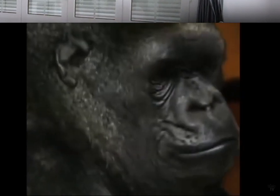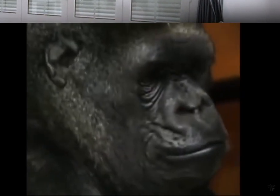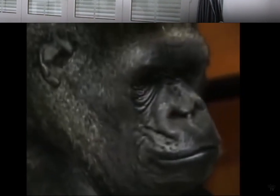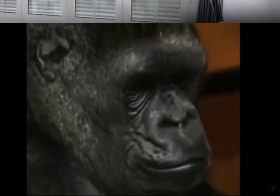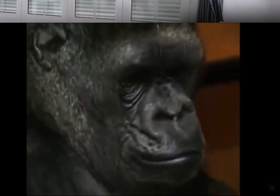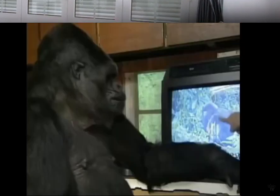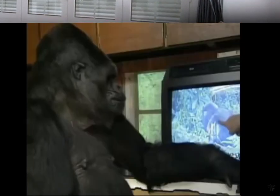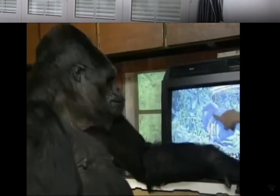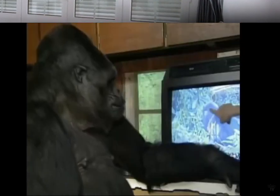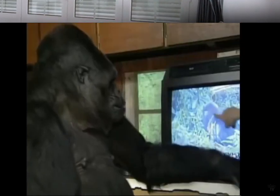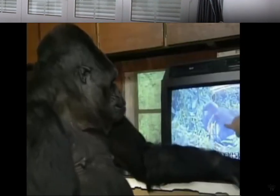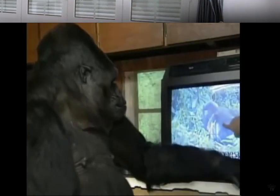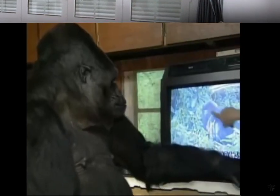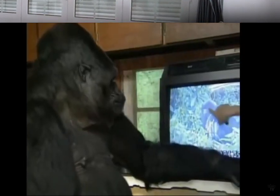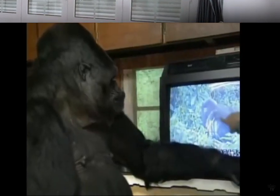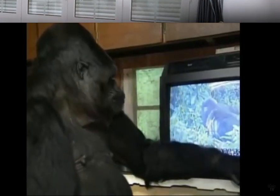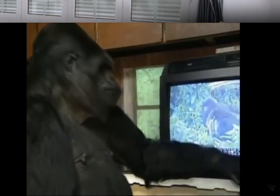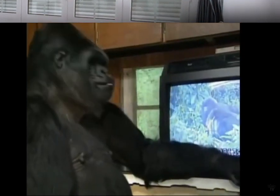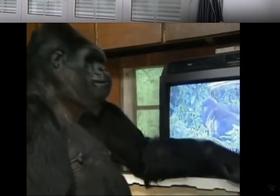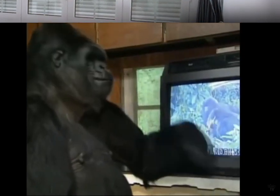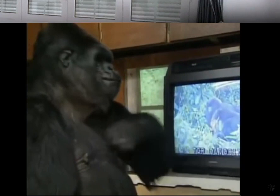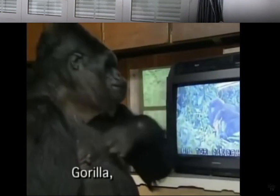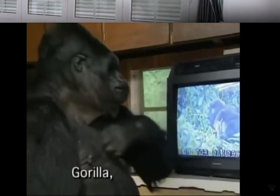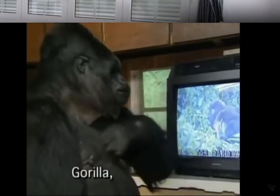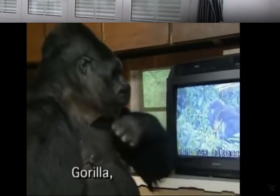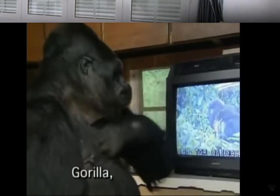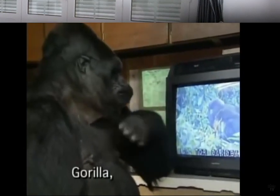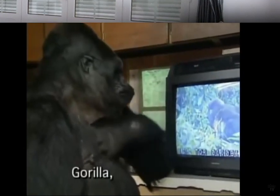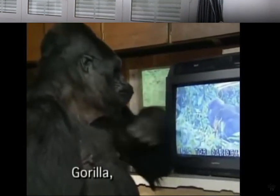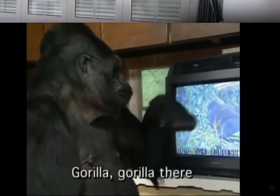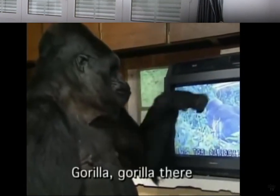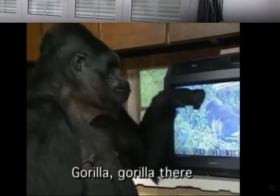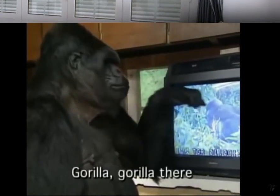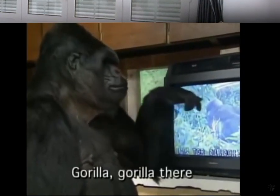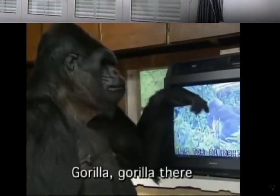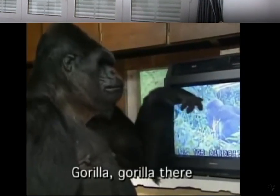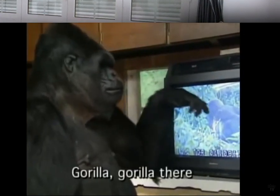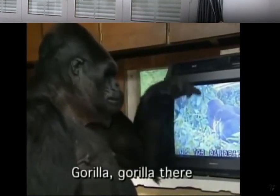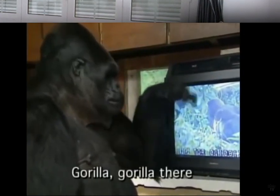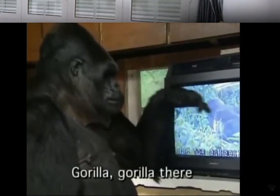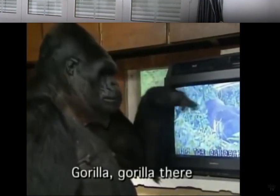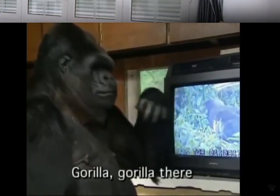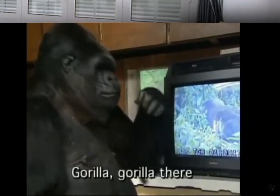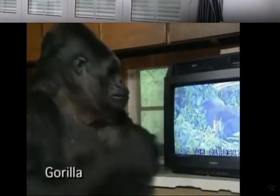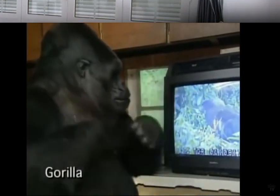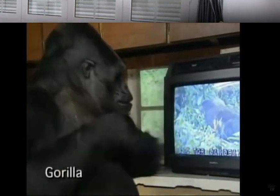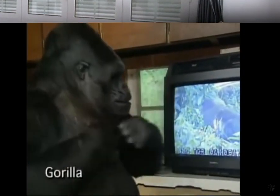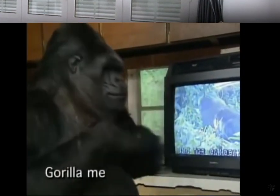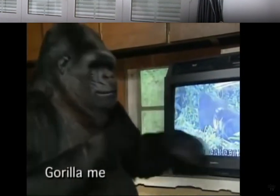with a powerful tool that allowed her to speak as an ambassador on behalf of her endangered species.